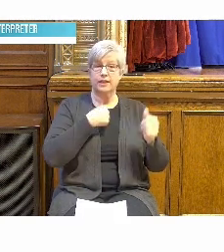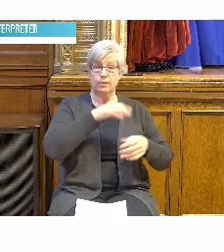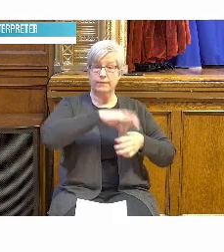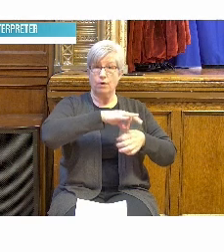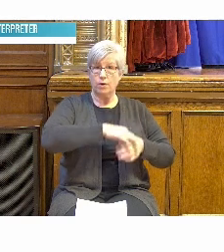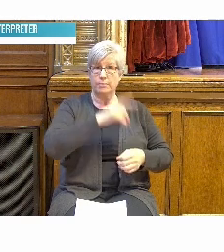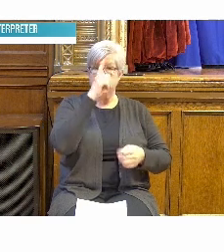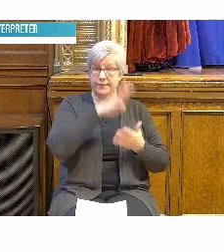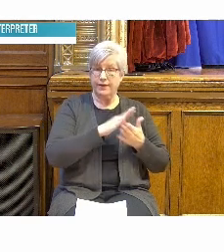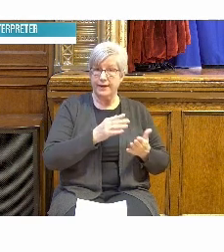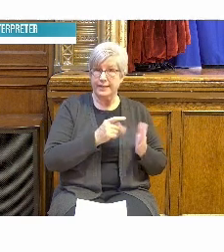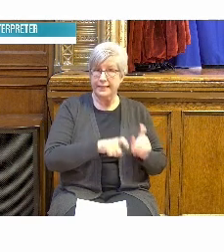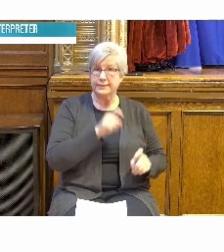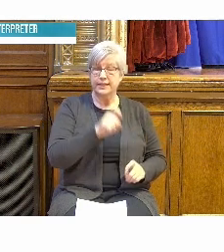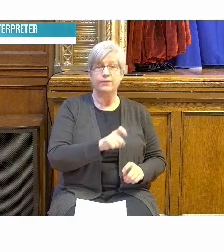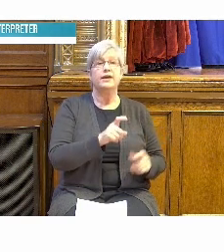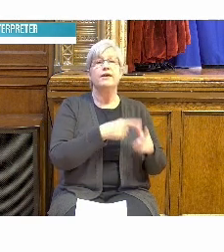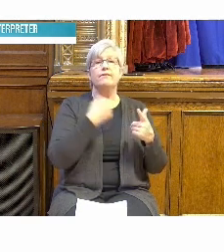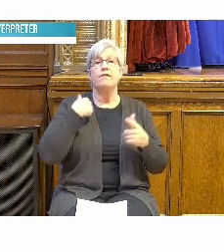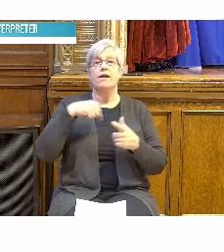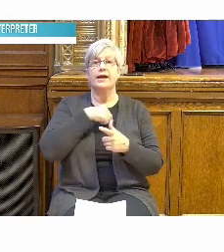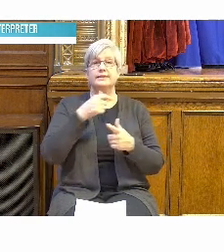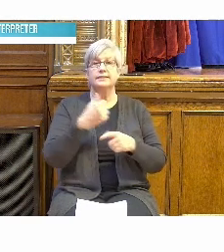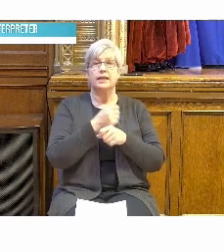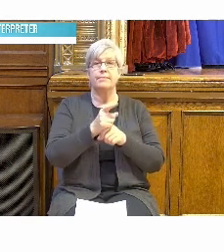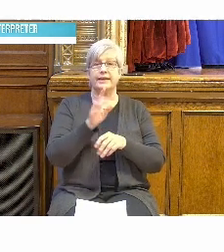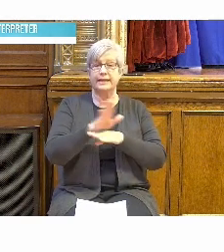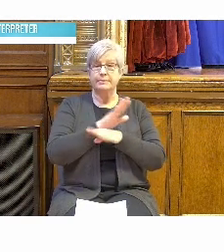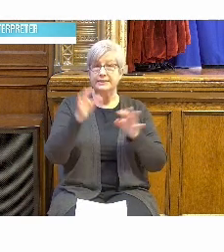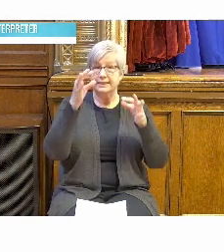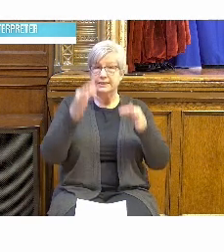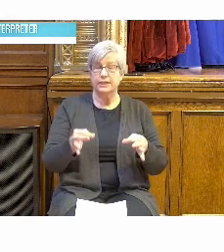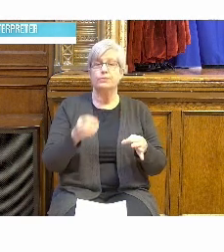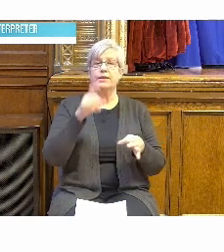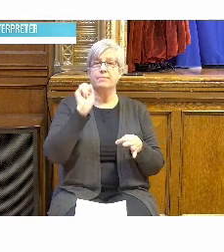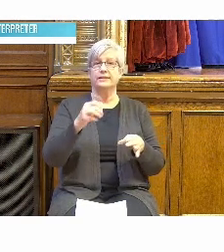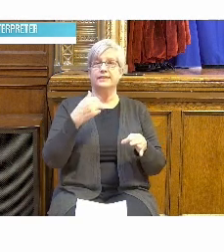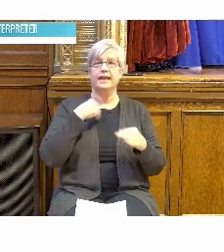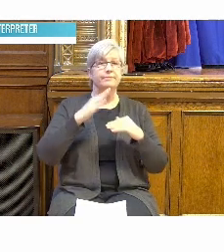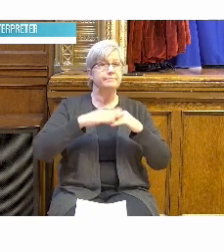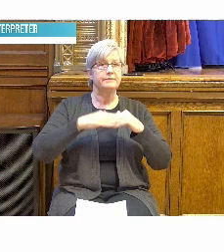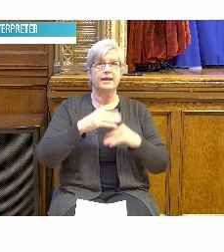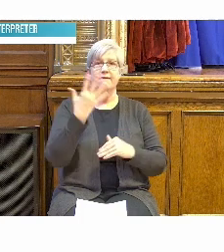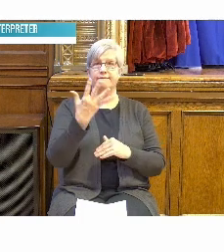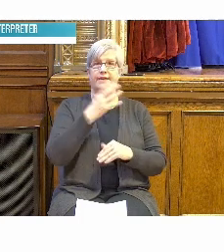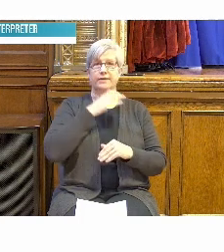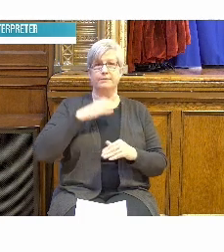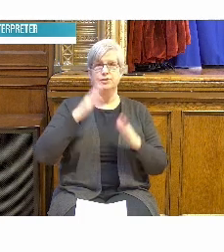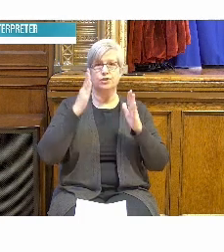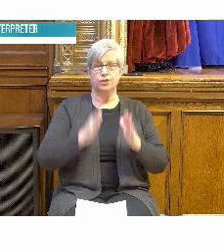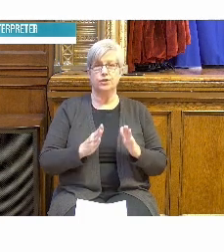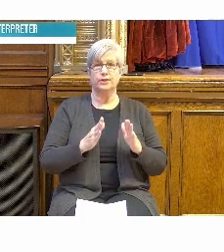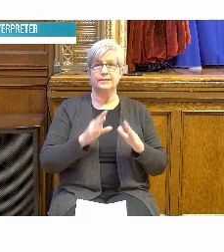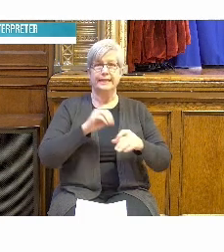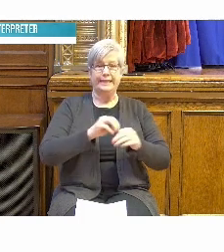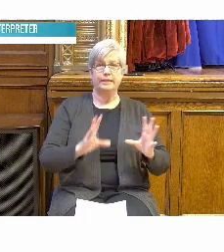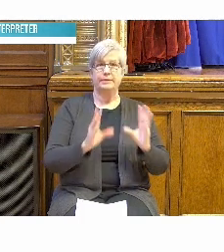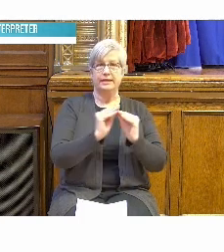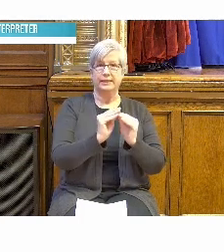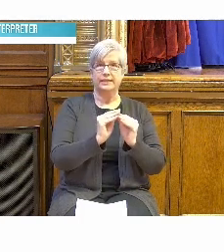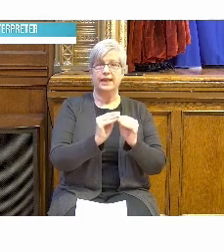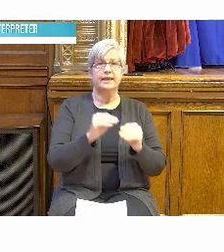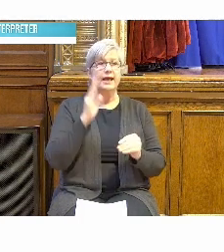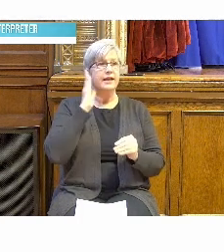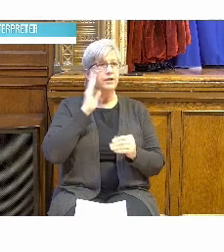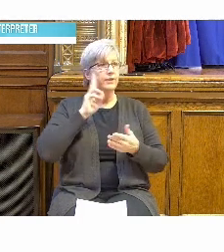we believe are necessary. In order for us to make any business decision, we have to have at least 5 commissioners present. And I